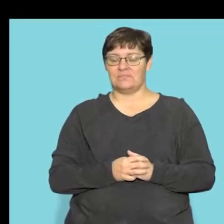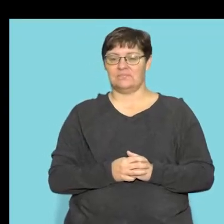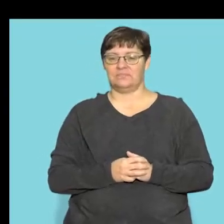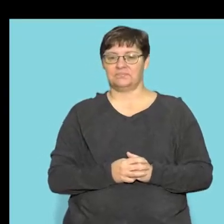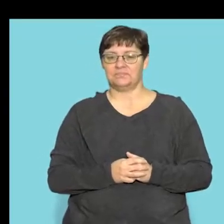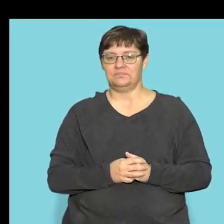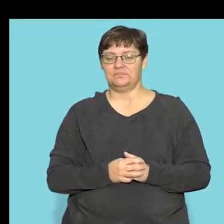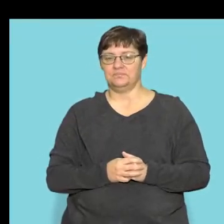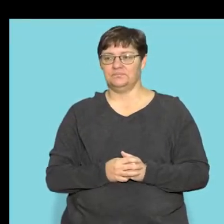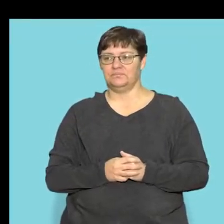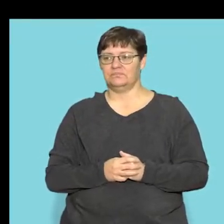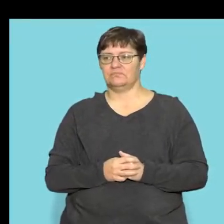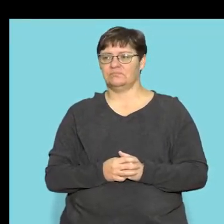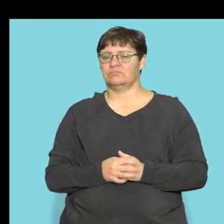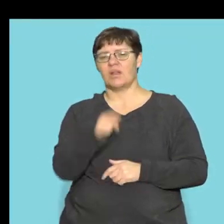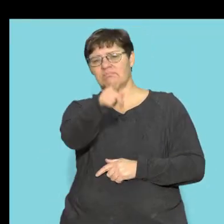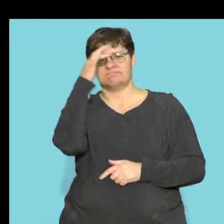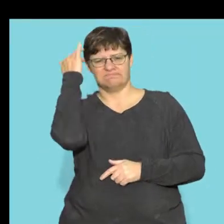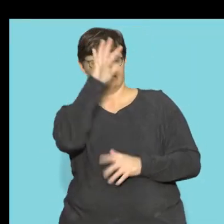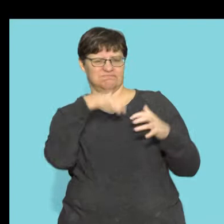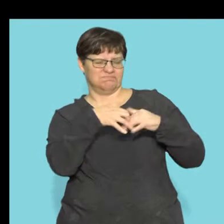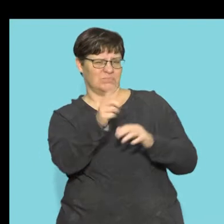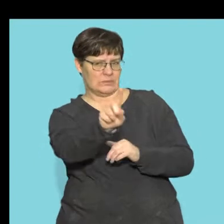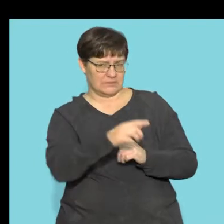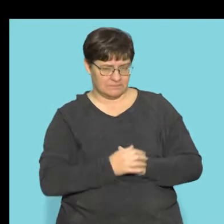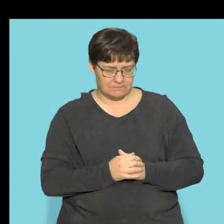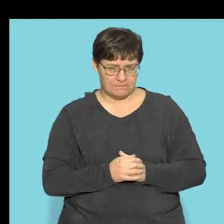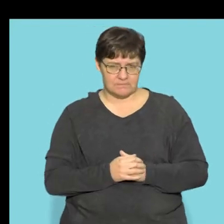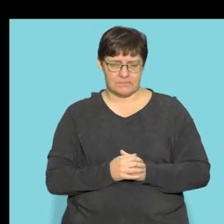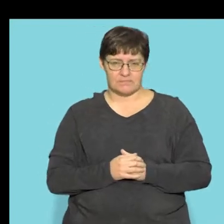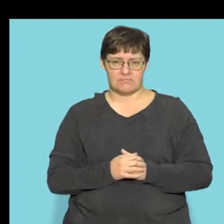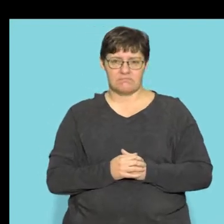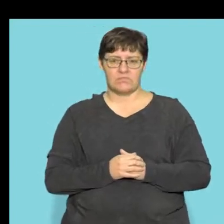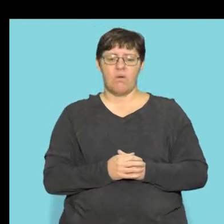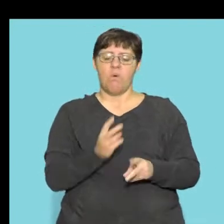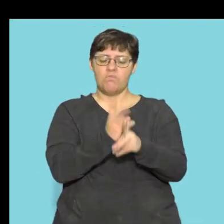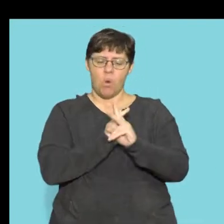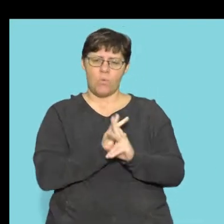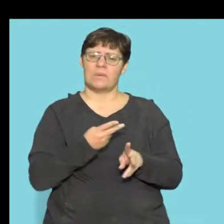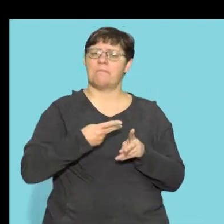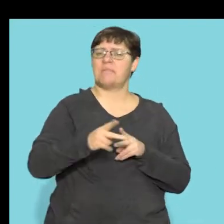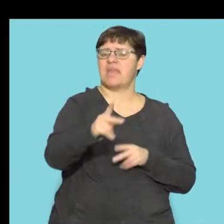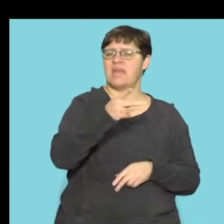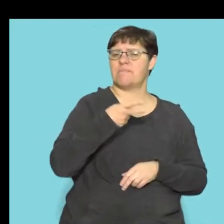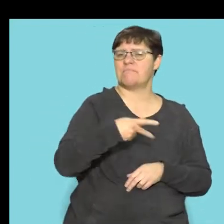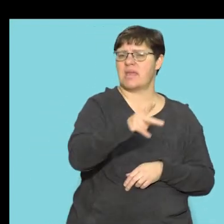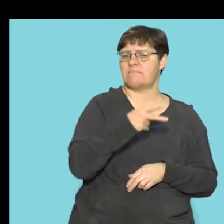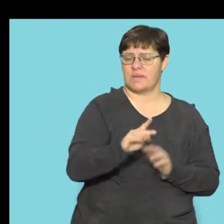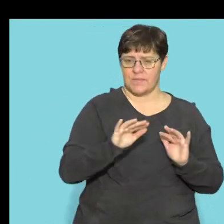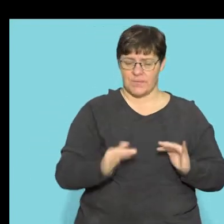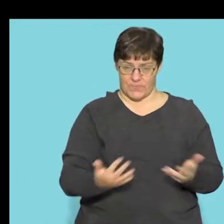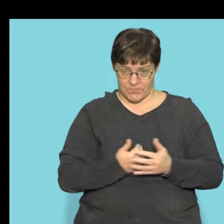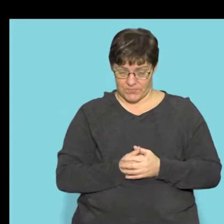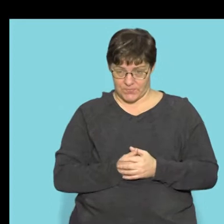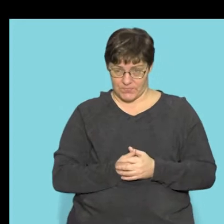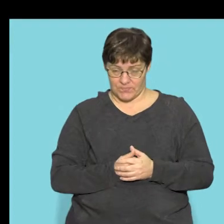So I want you to think about this. How do we repay these loans, right? How do loan repayments